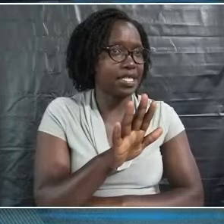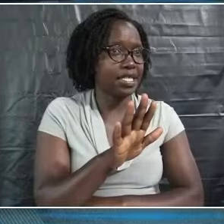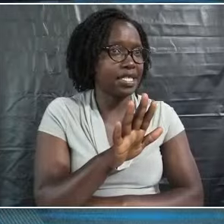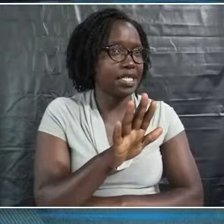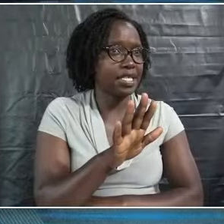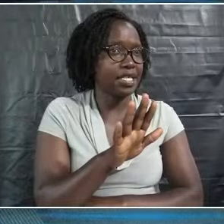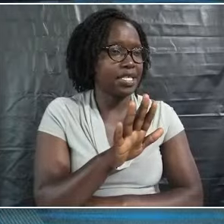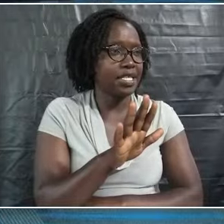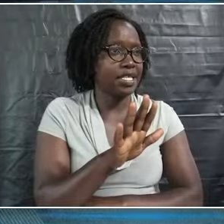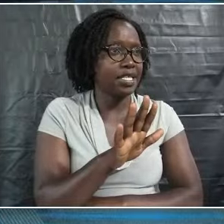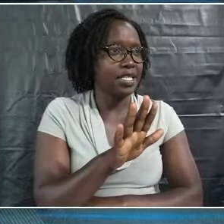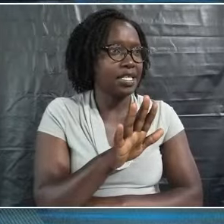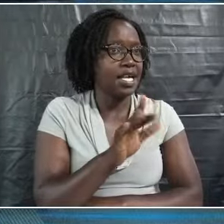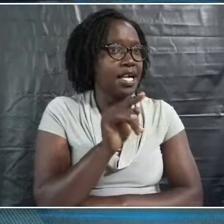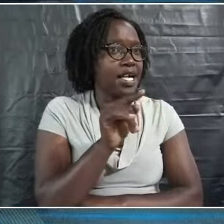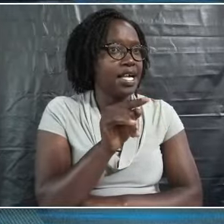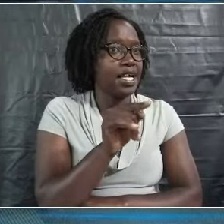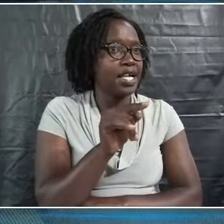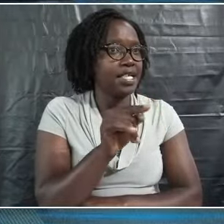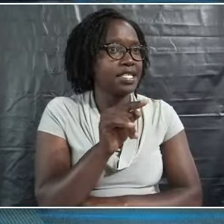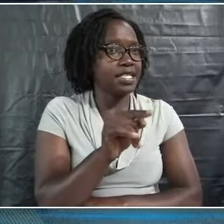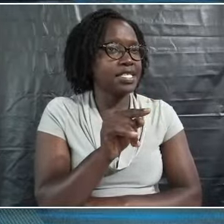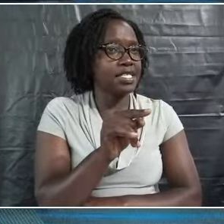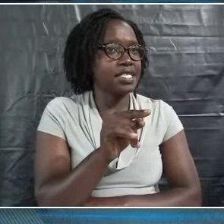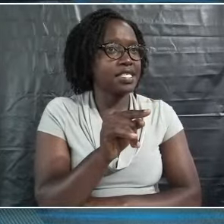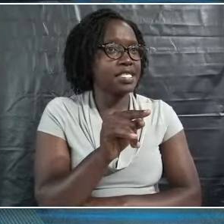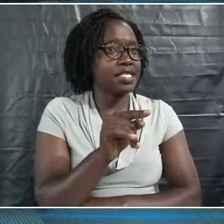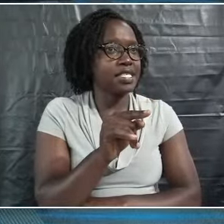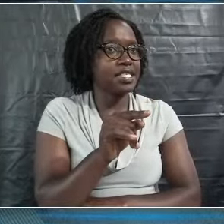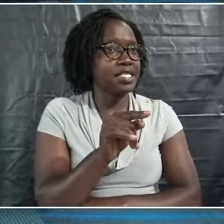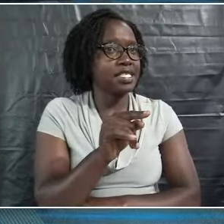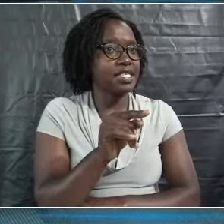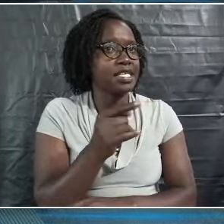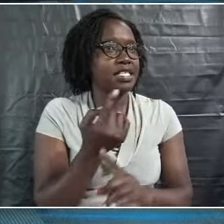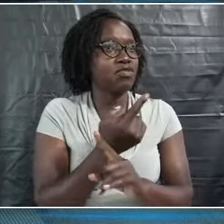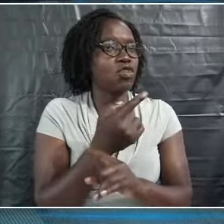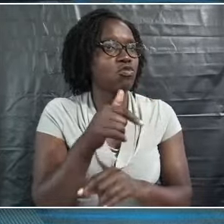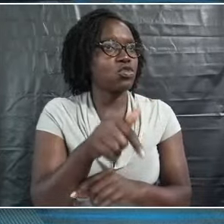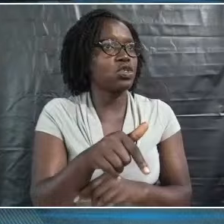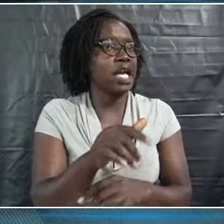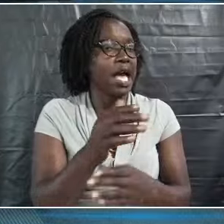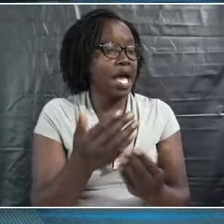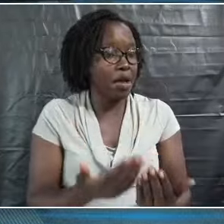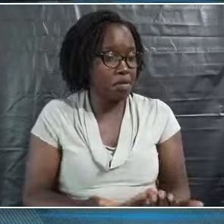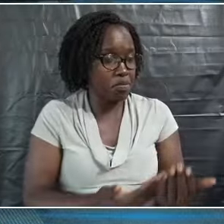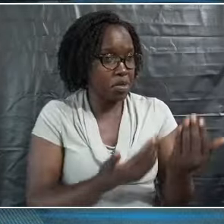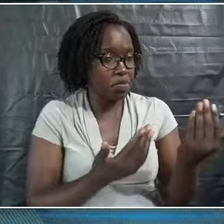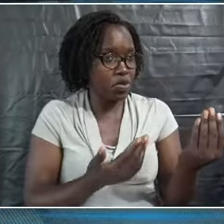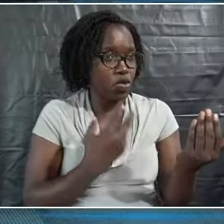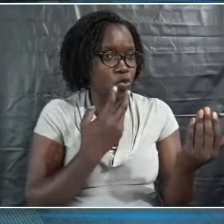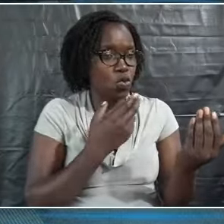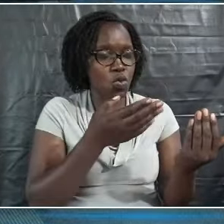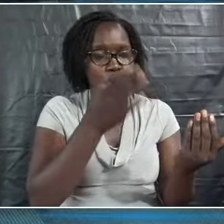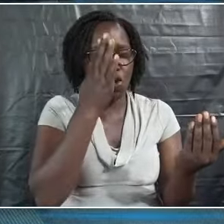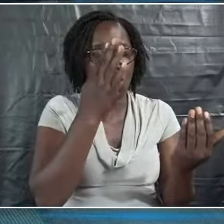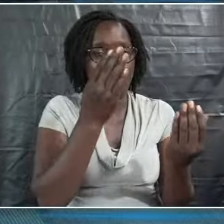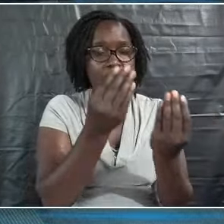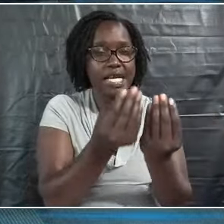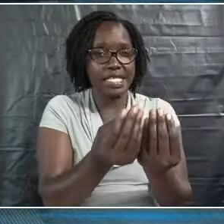is what you gave. This particular child who God has given